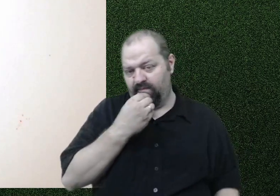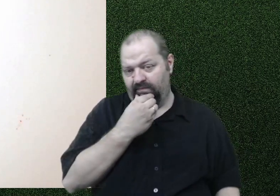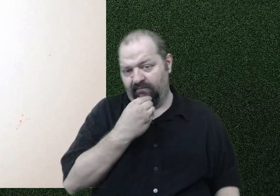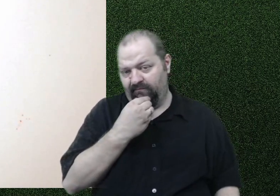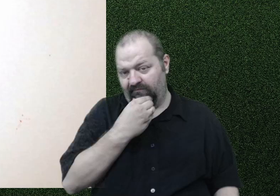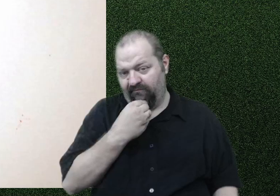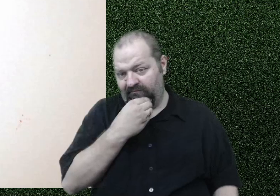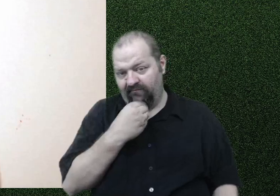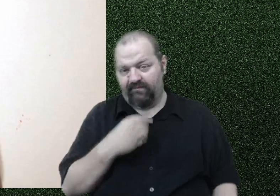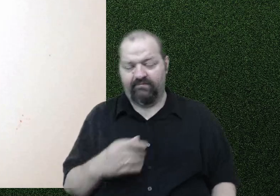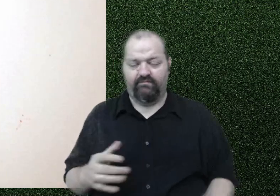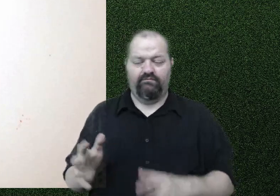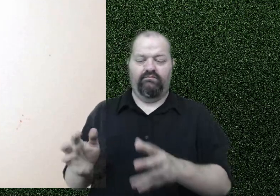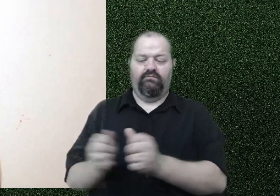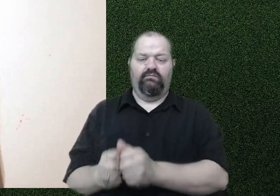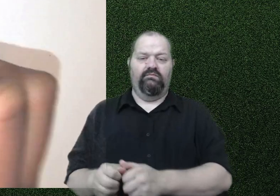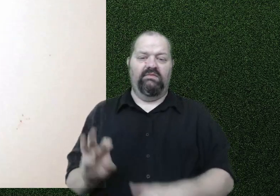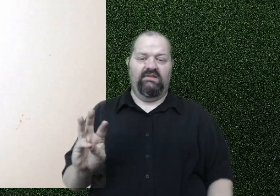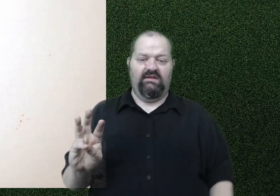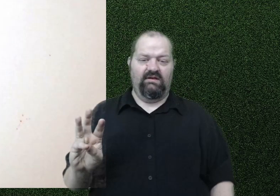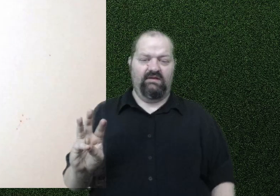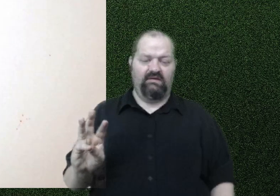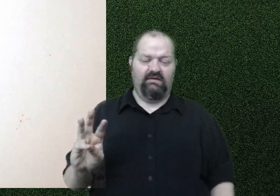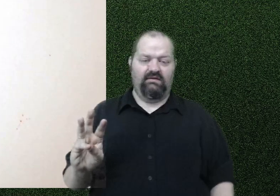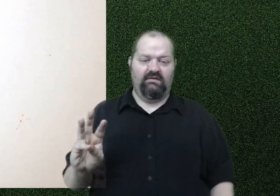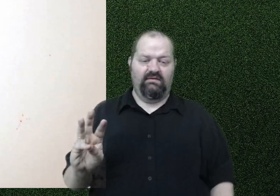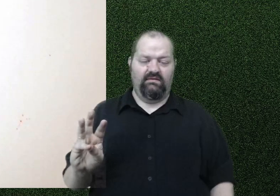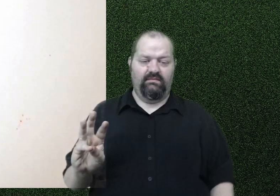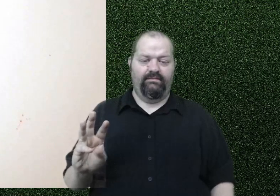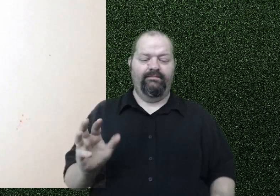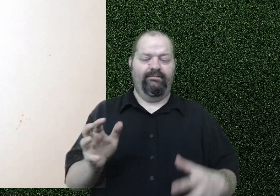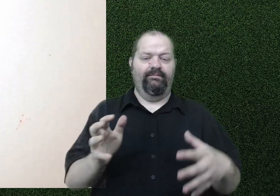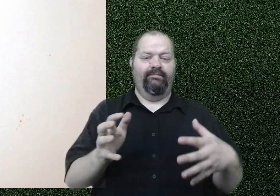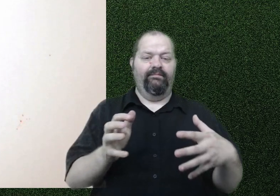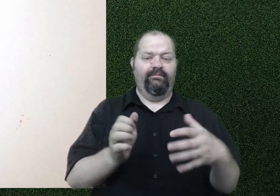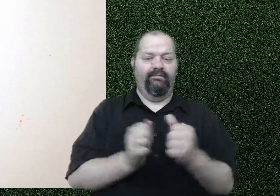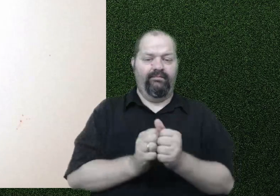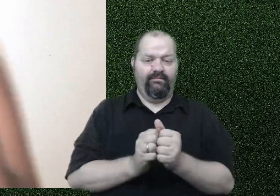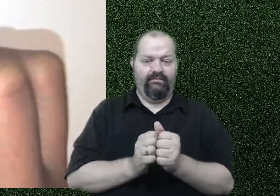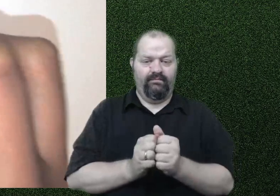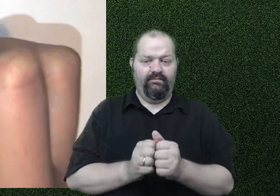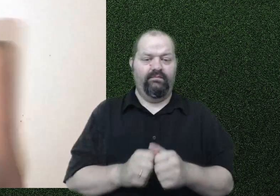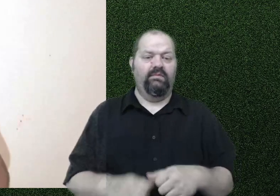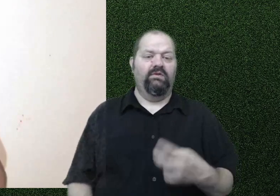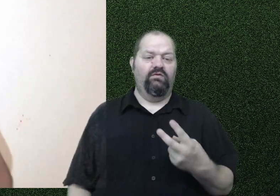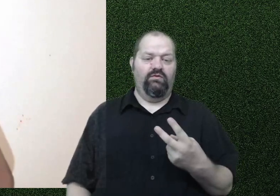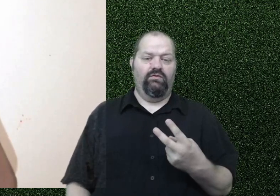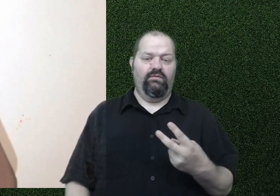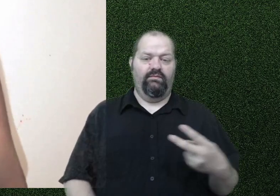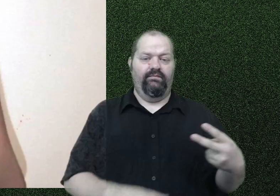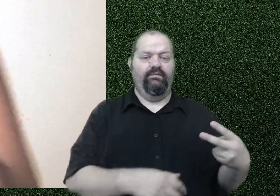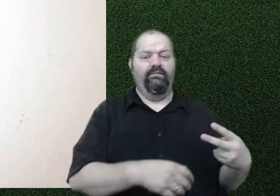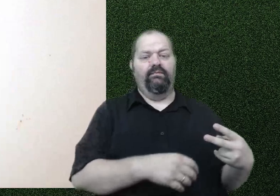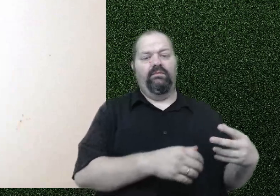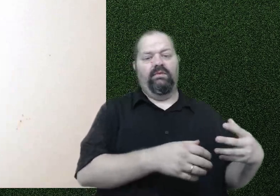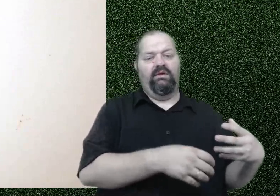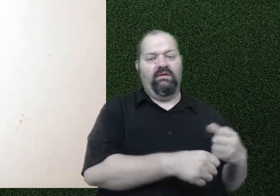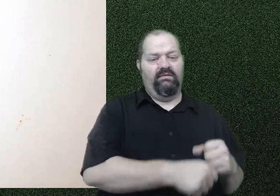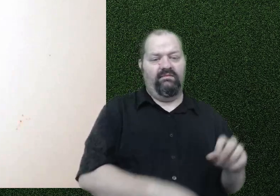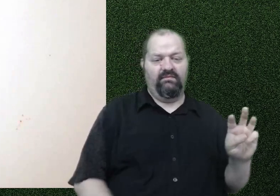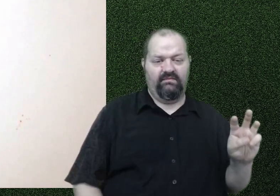7 minus 1 is 6. 4 minus, or -4 minus a -2 is +2, and that's just a